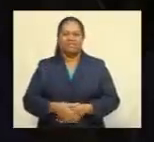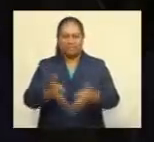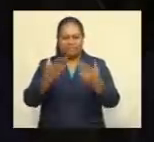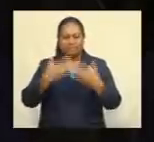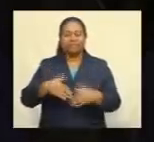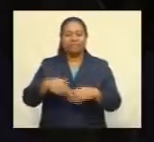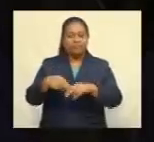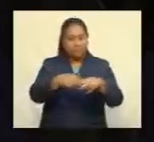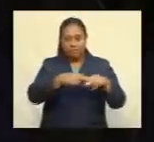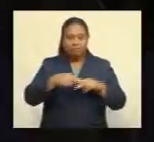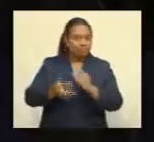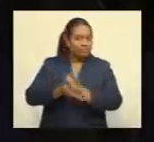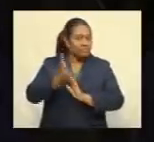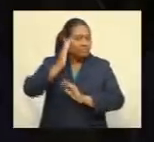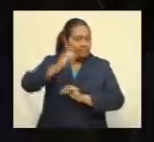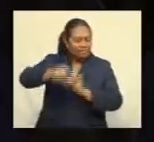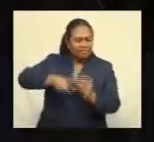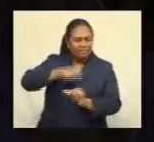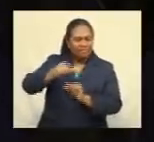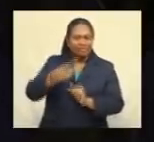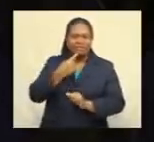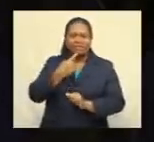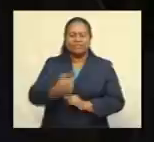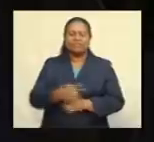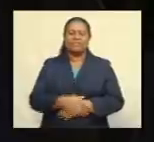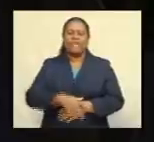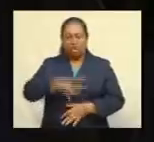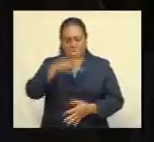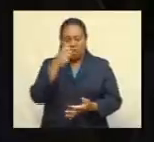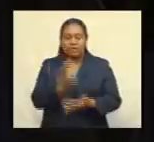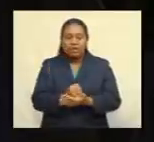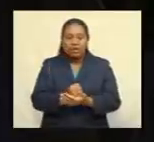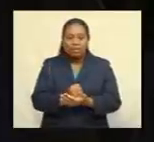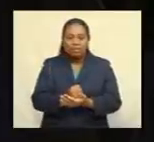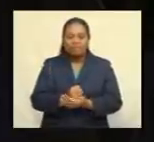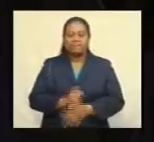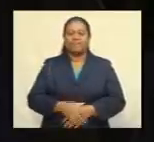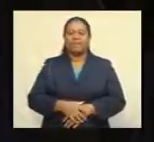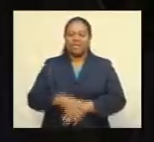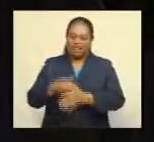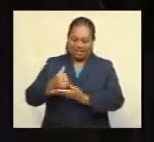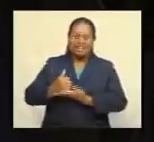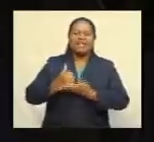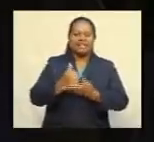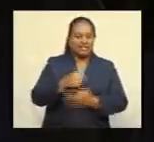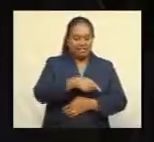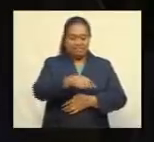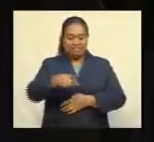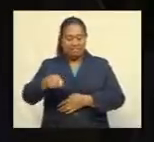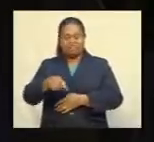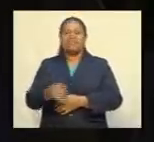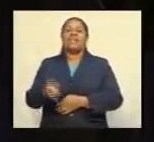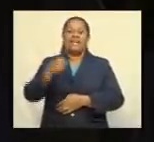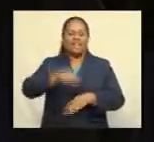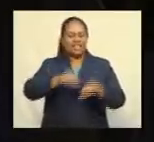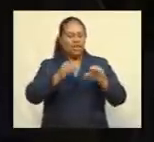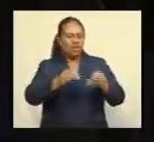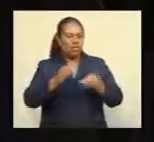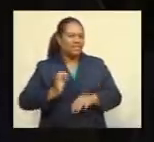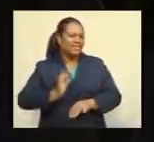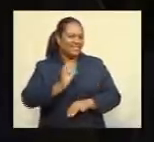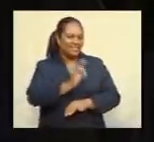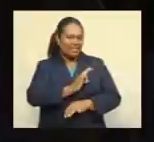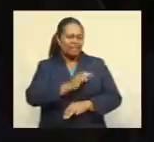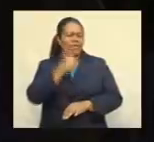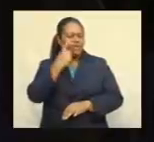Association President Marika Uluinadeva has confirmed that they'll assist these athletes and their coaching staff to